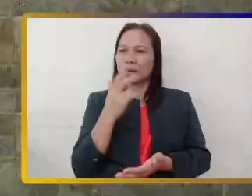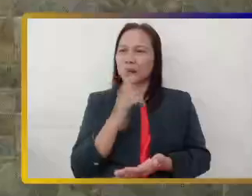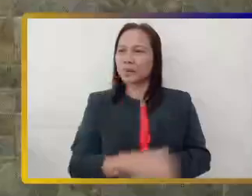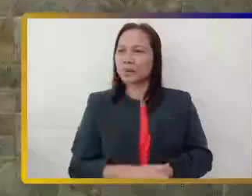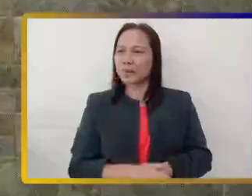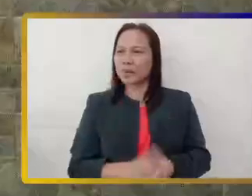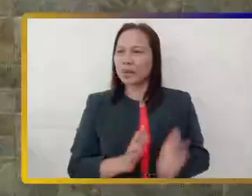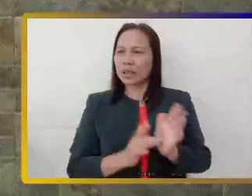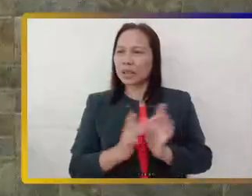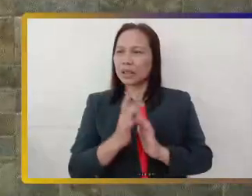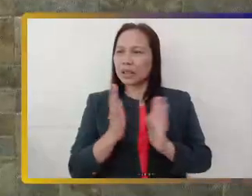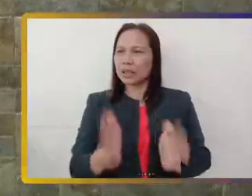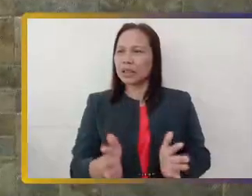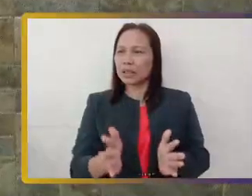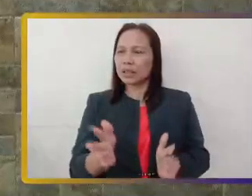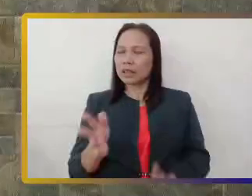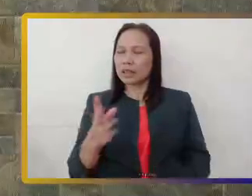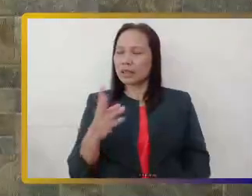Ang christianity